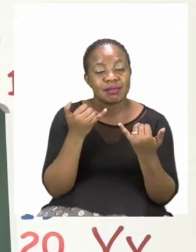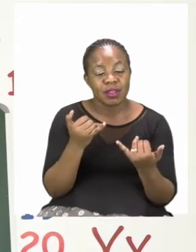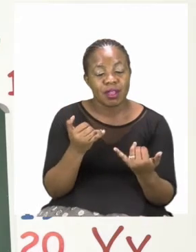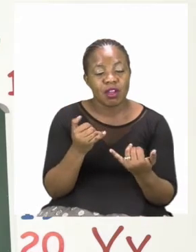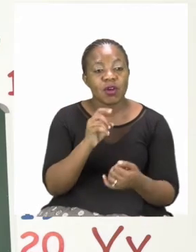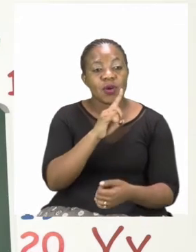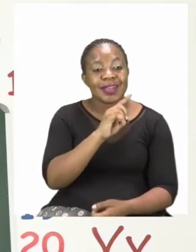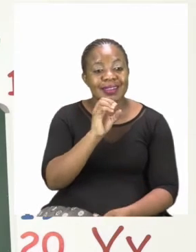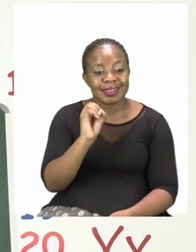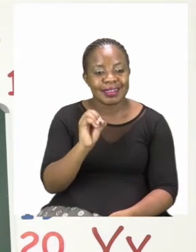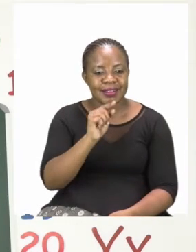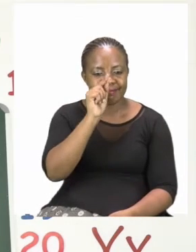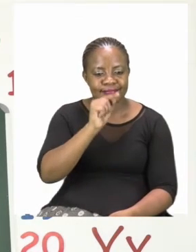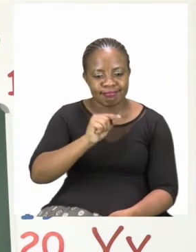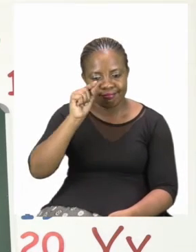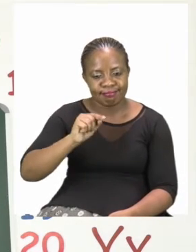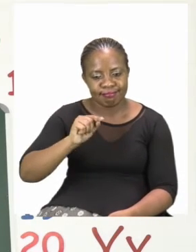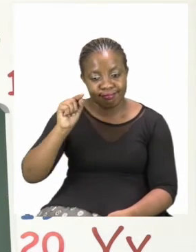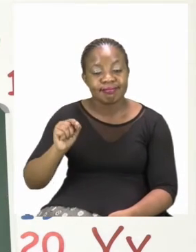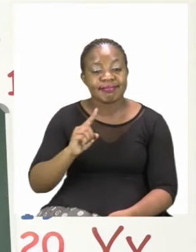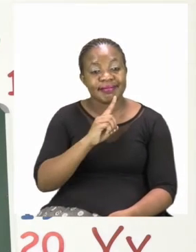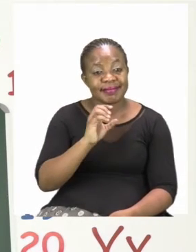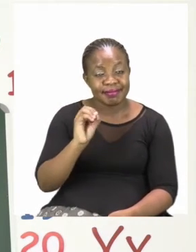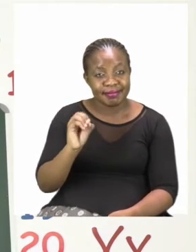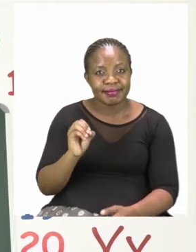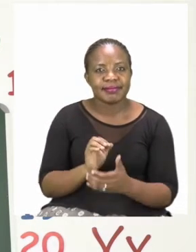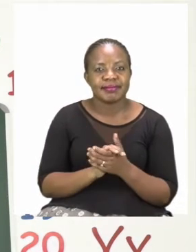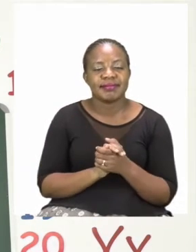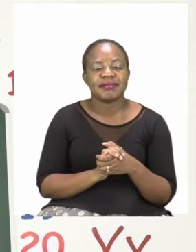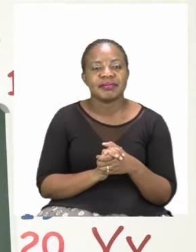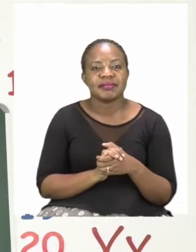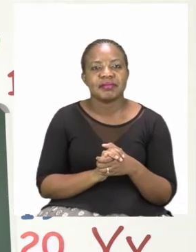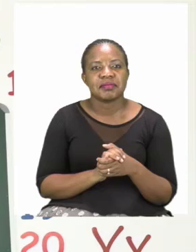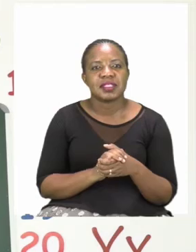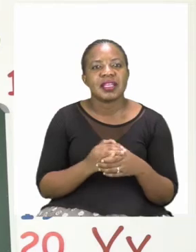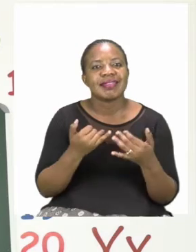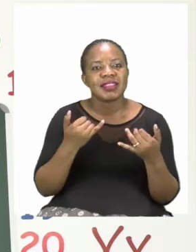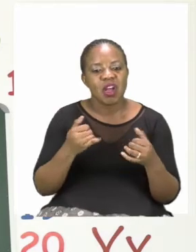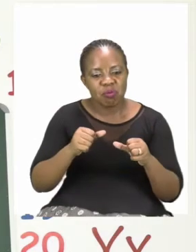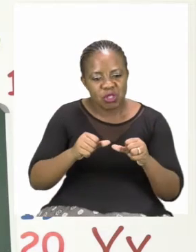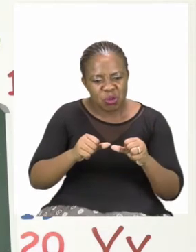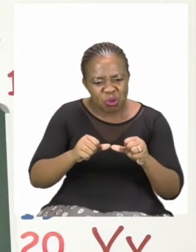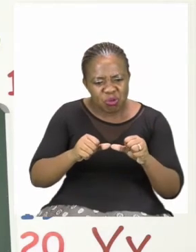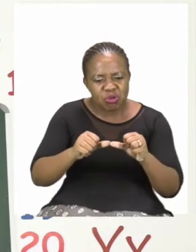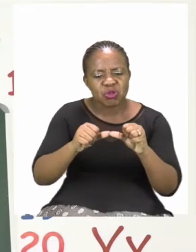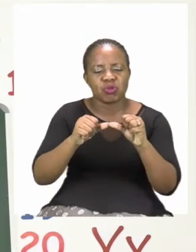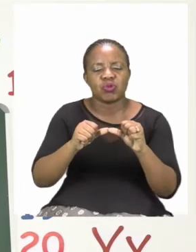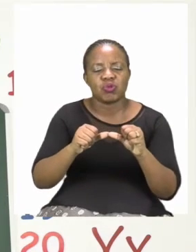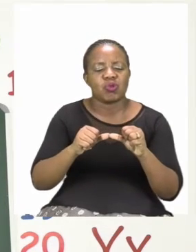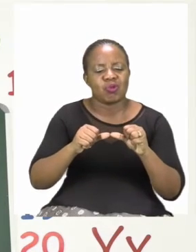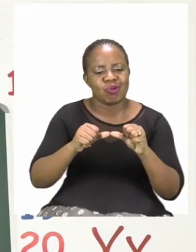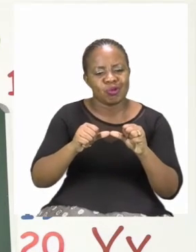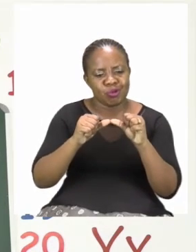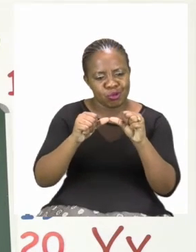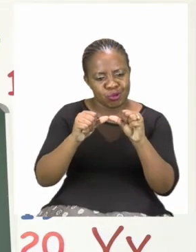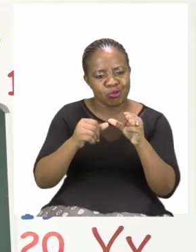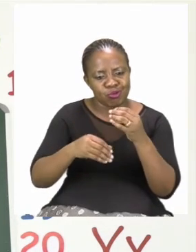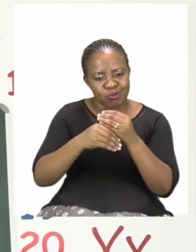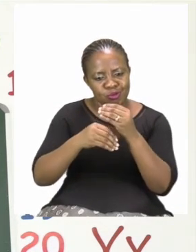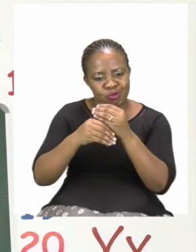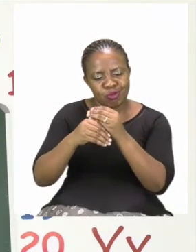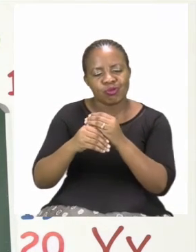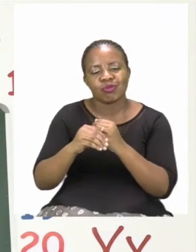now, Muta. The pre-primary learners should get ready for lesson 4, week 5. So 5. get ready.